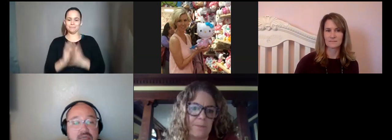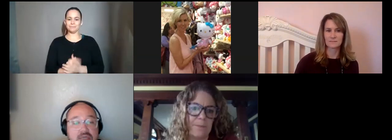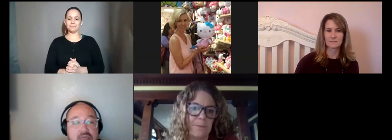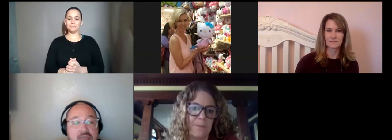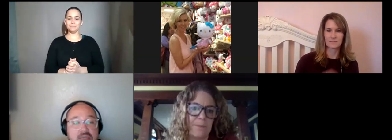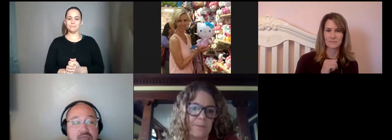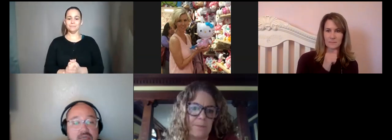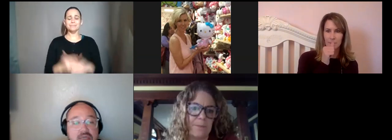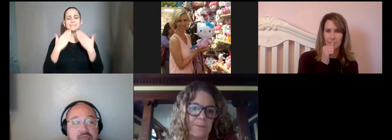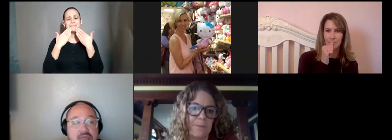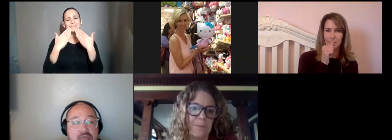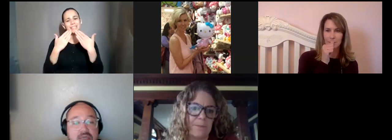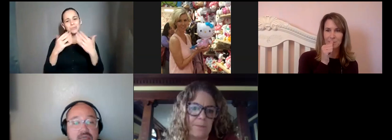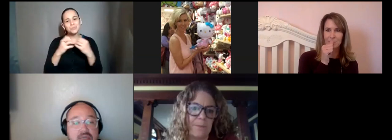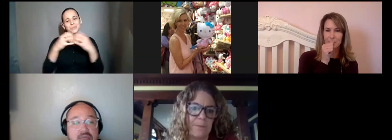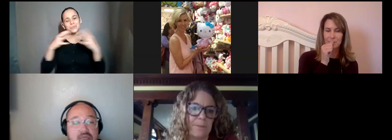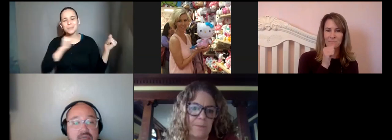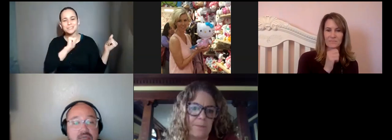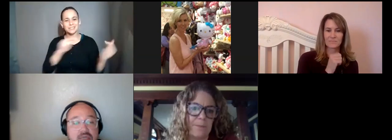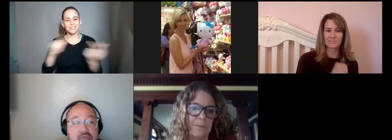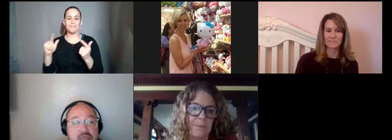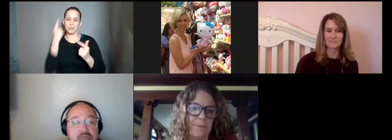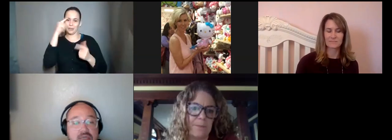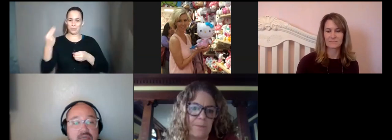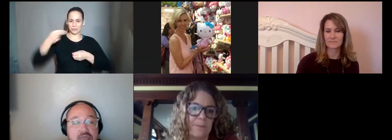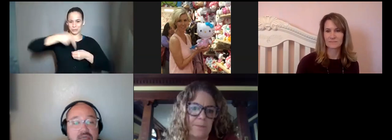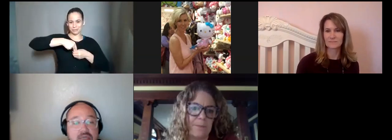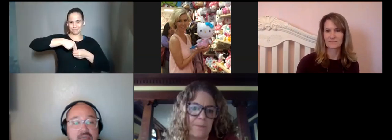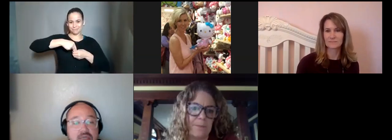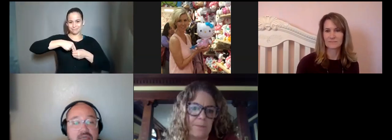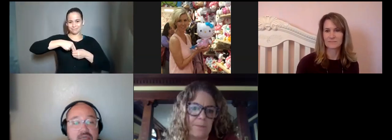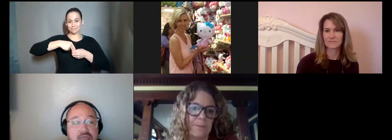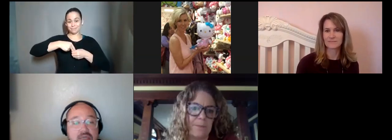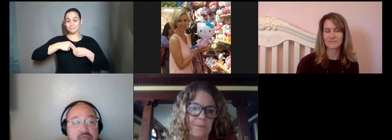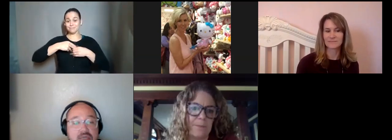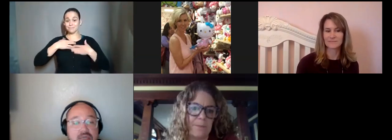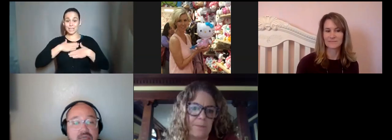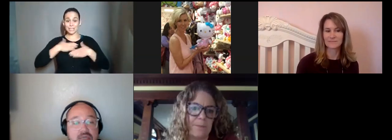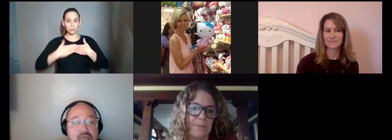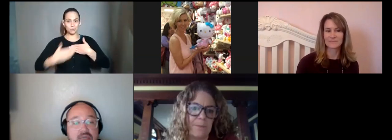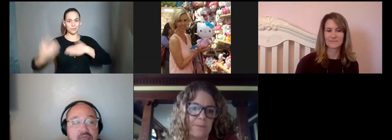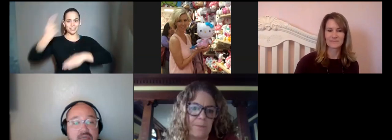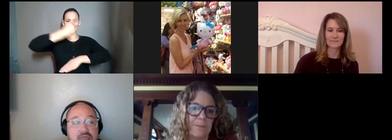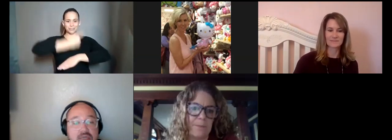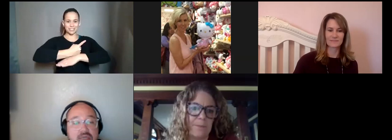Thank you so much, everybody, for joining us. Have a fantastic day.